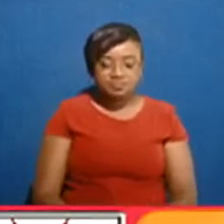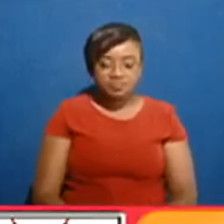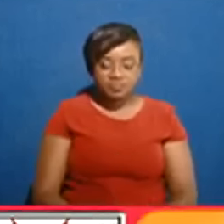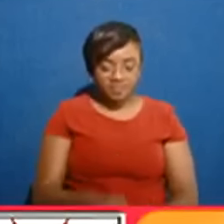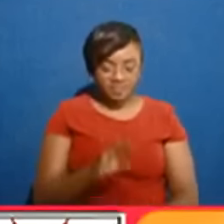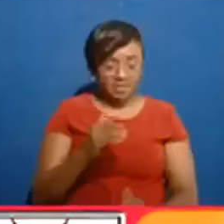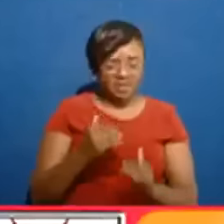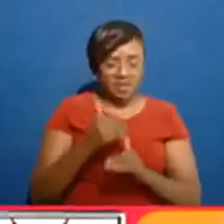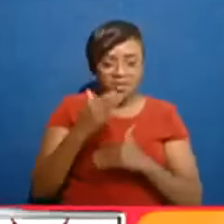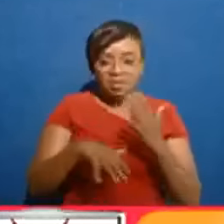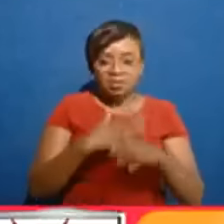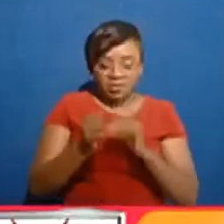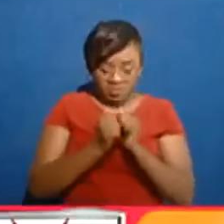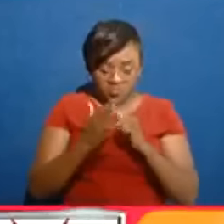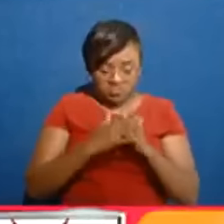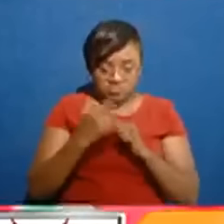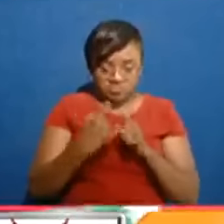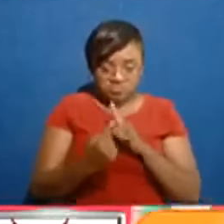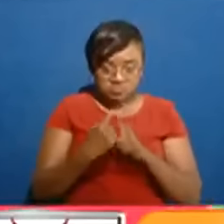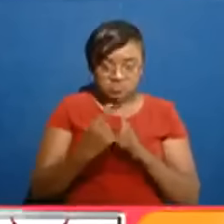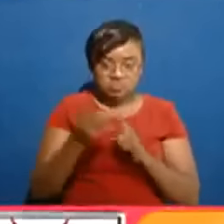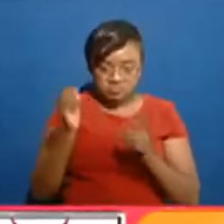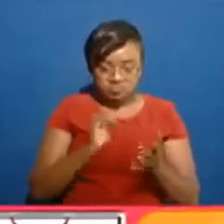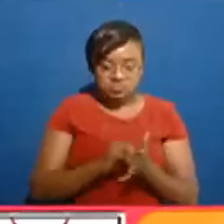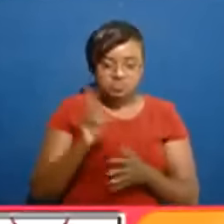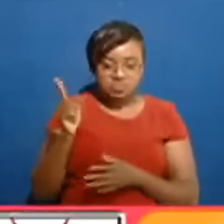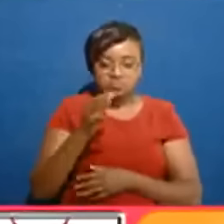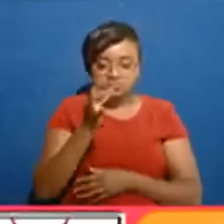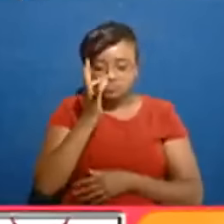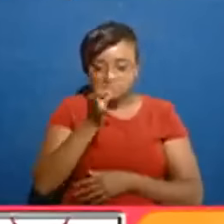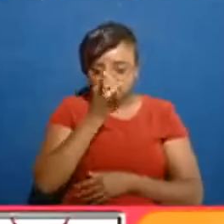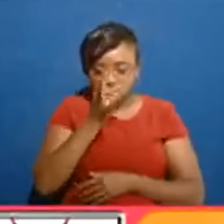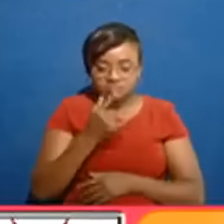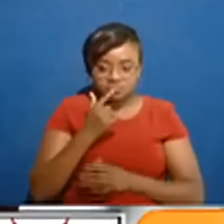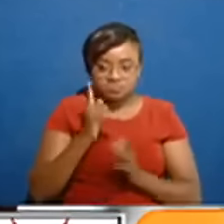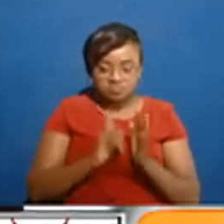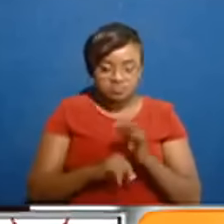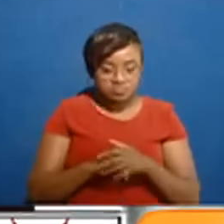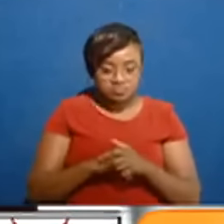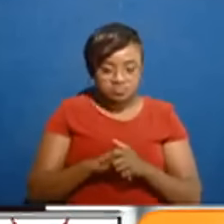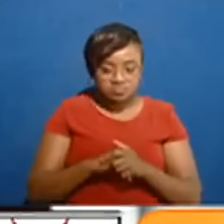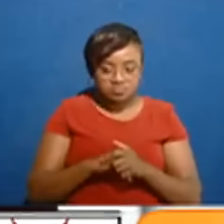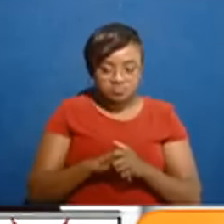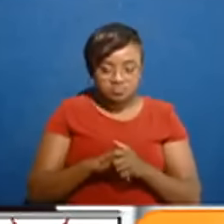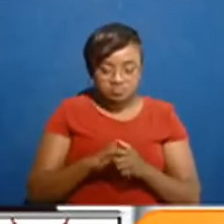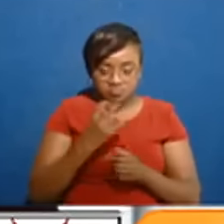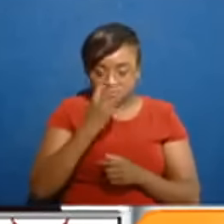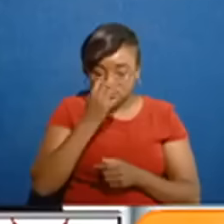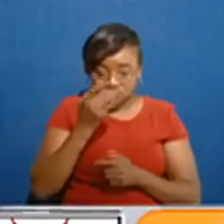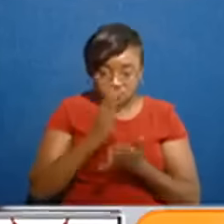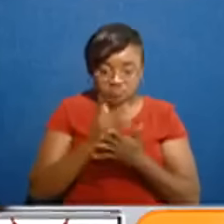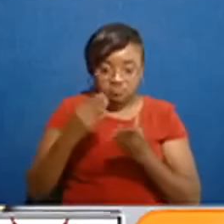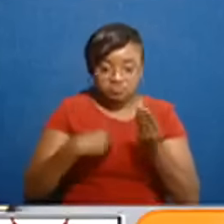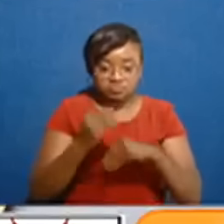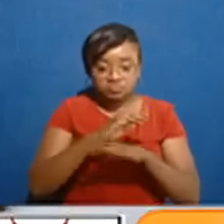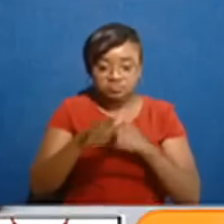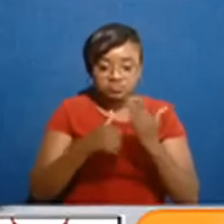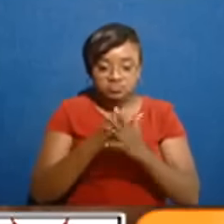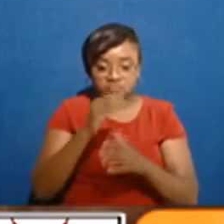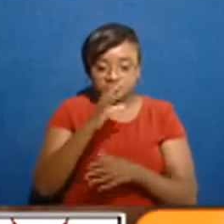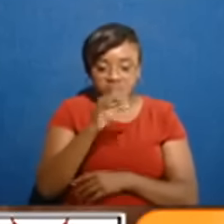19 years later, the Kibaki script played out as President William Ruto dissolved his entire cabinet